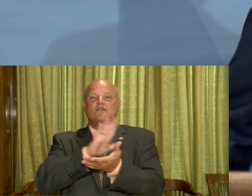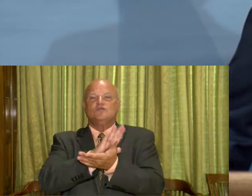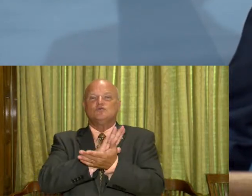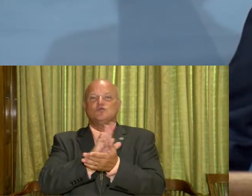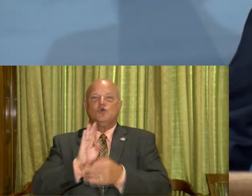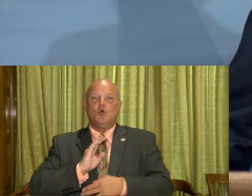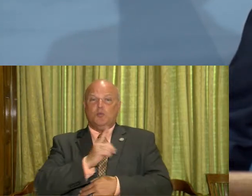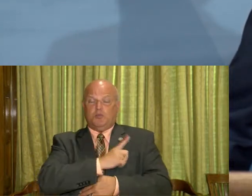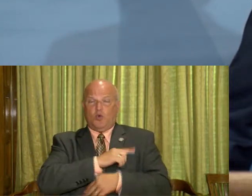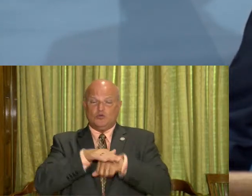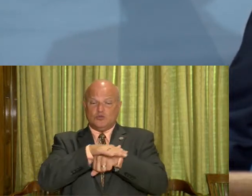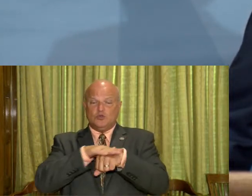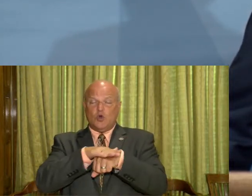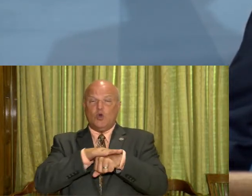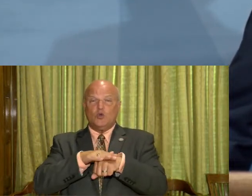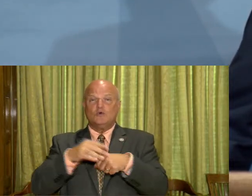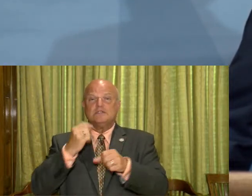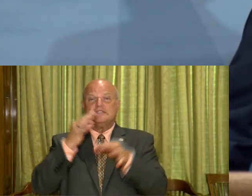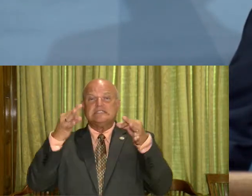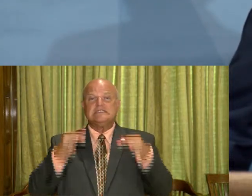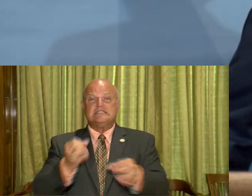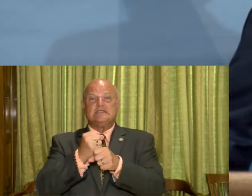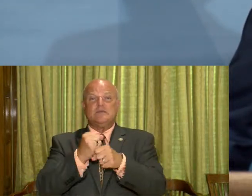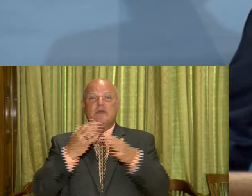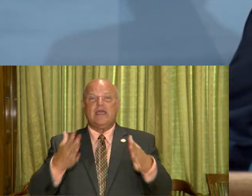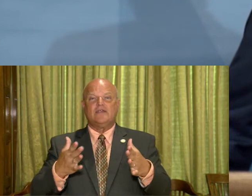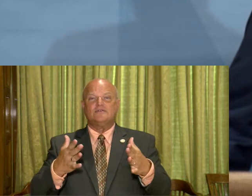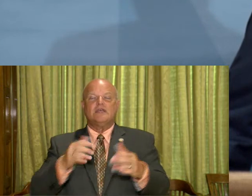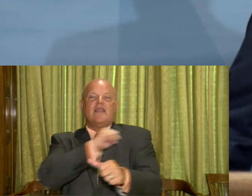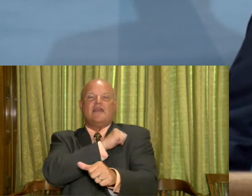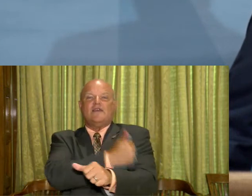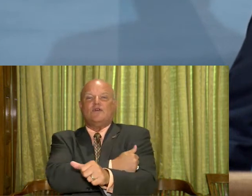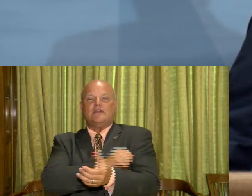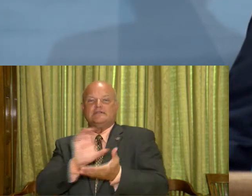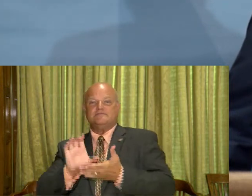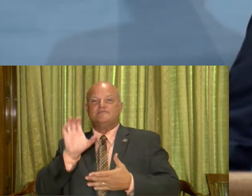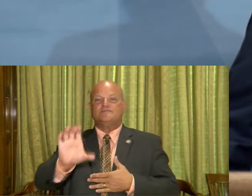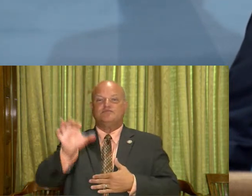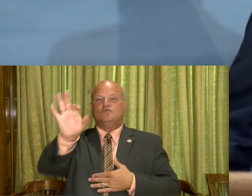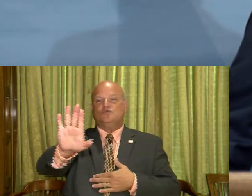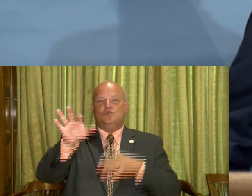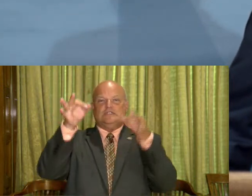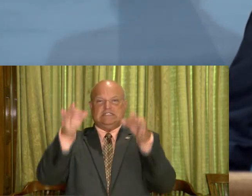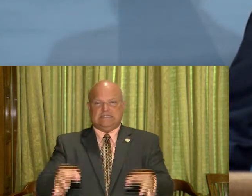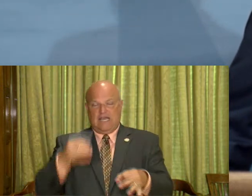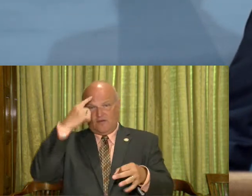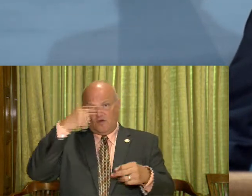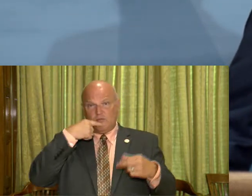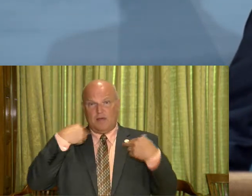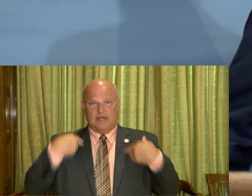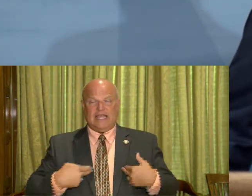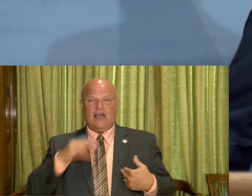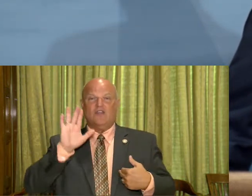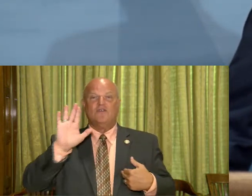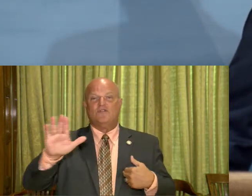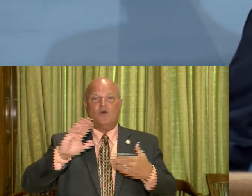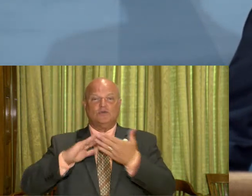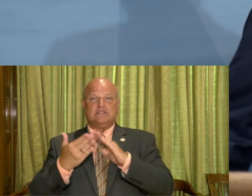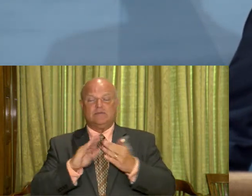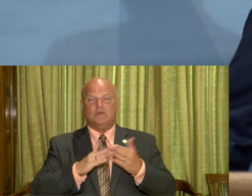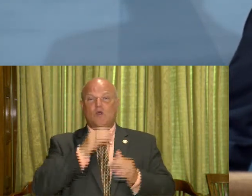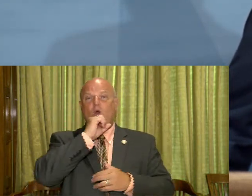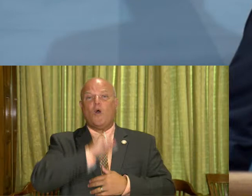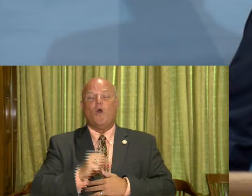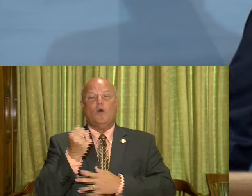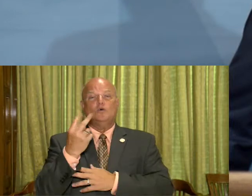boards, local decision makers, the authority to make a decision for the public health of those that are